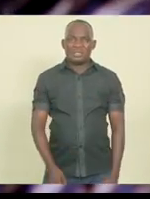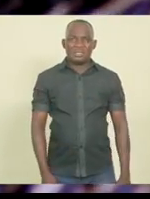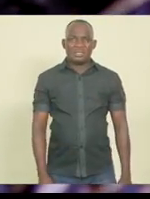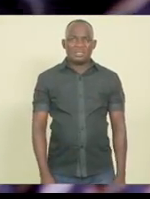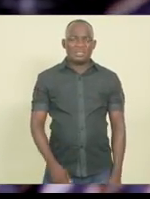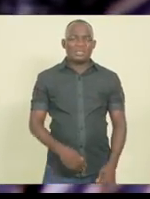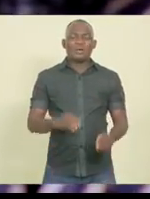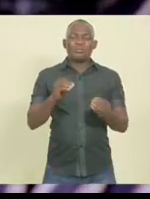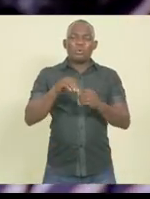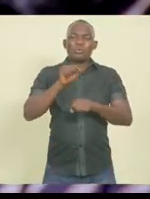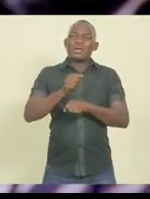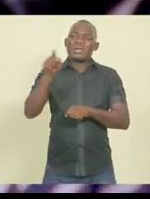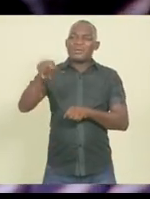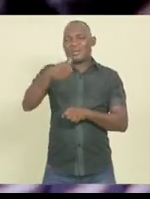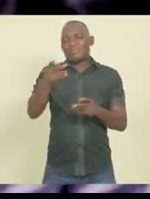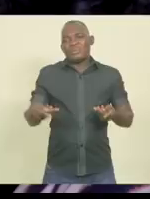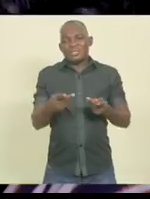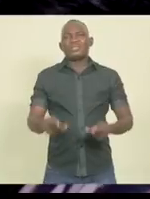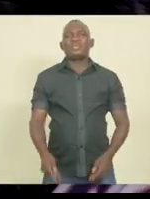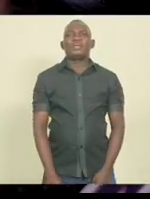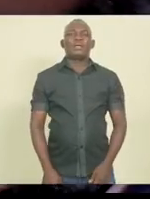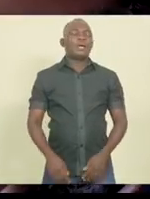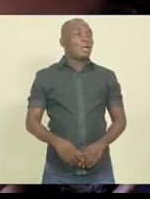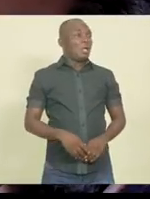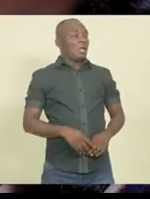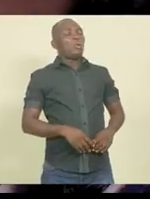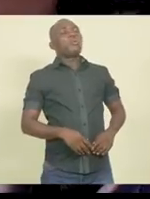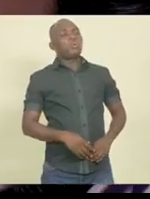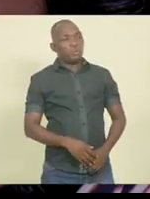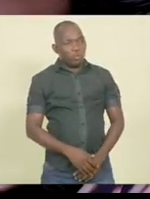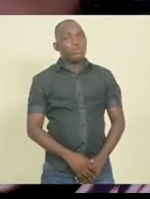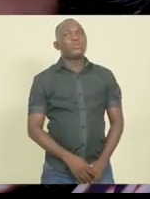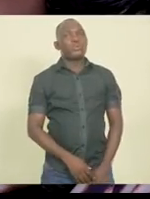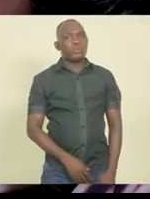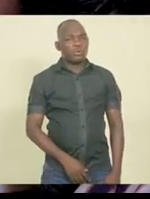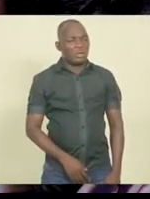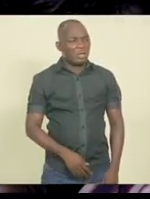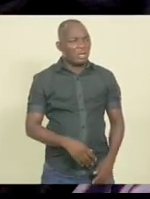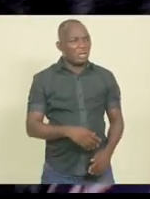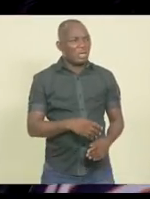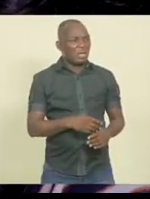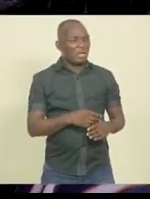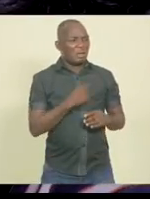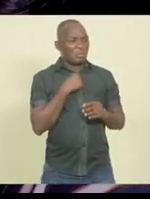should be doing with my life and talent. Wow. This is new.